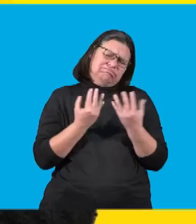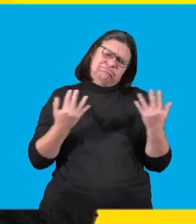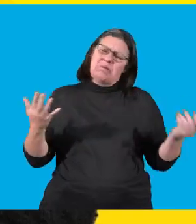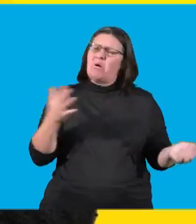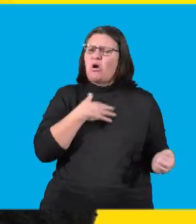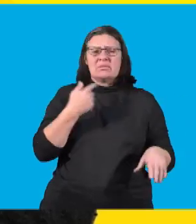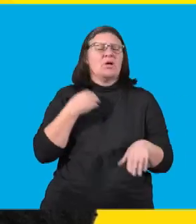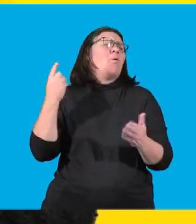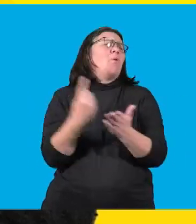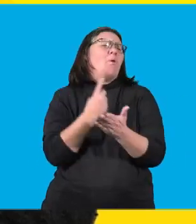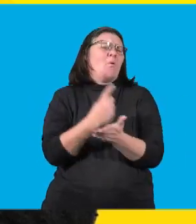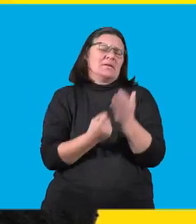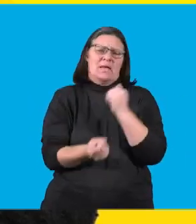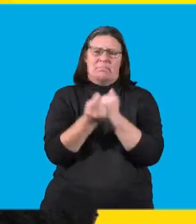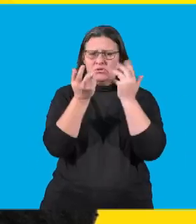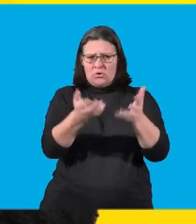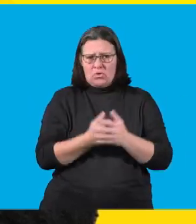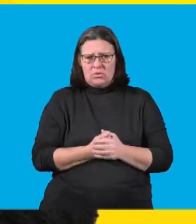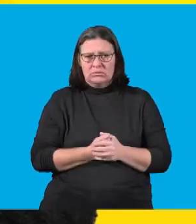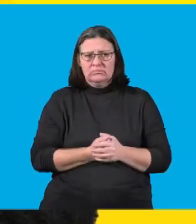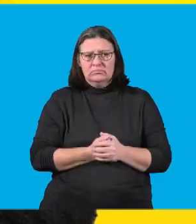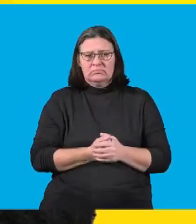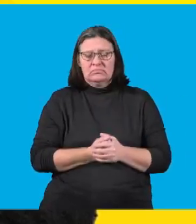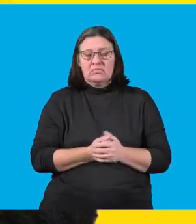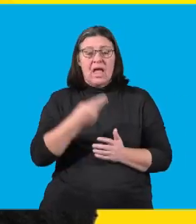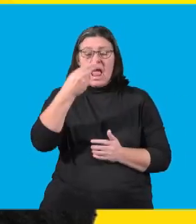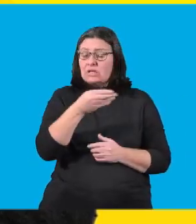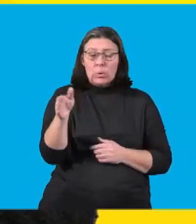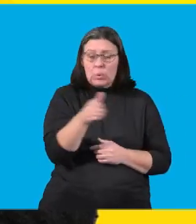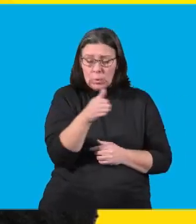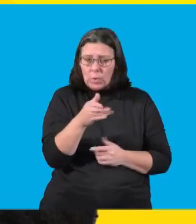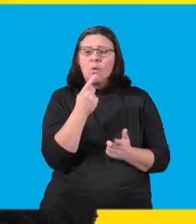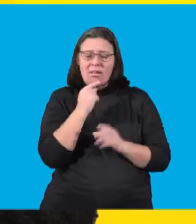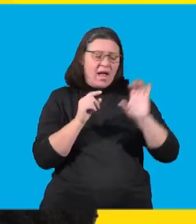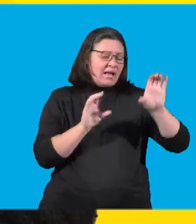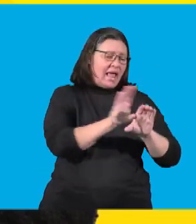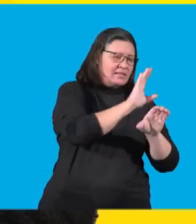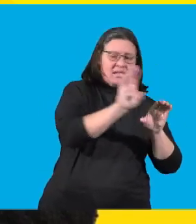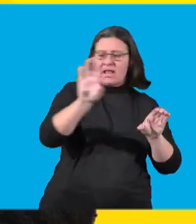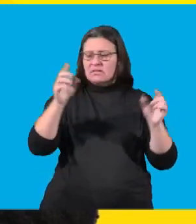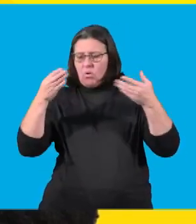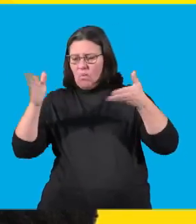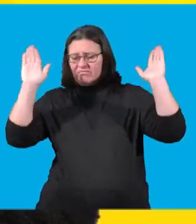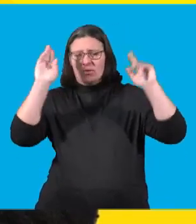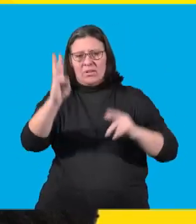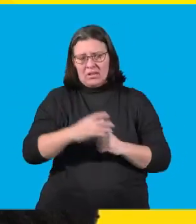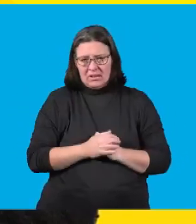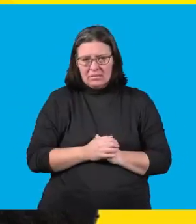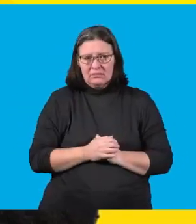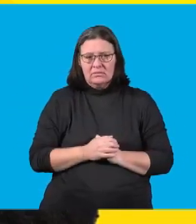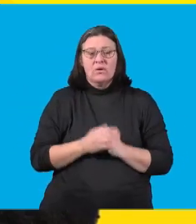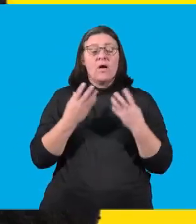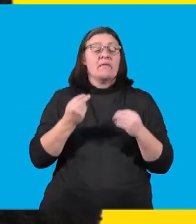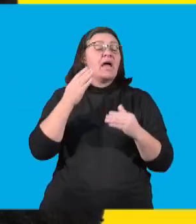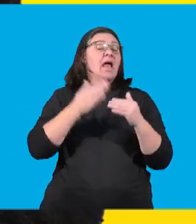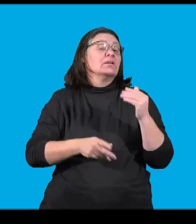and first principles for a very long time. It always happens in this way. The term that does not have an h in it will cancel out at this step,